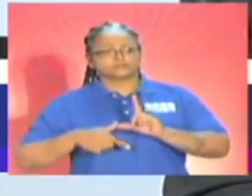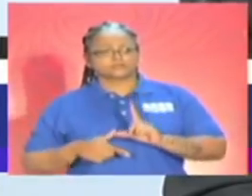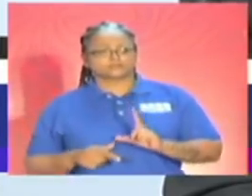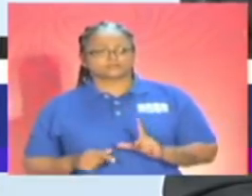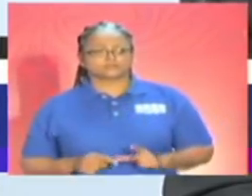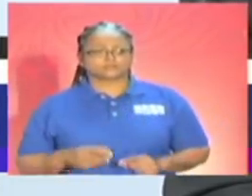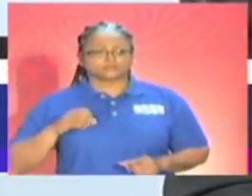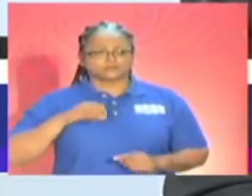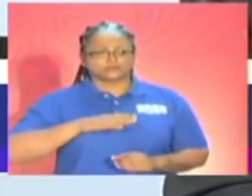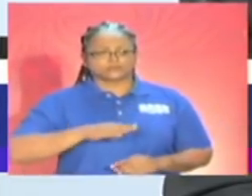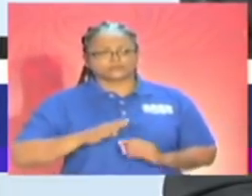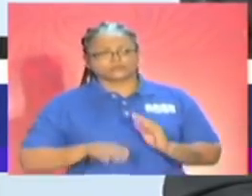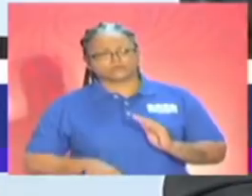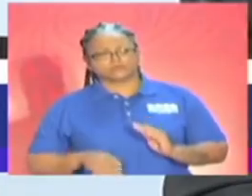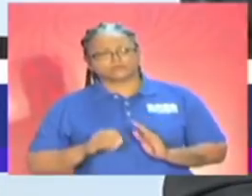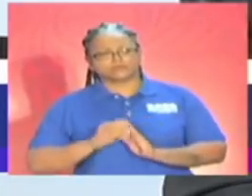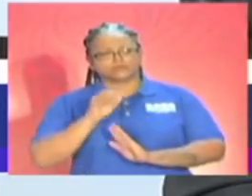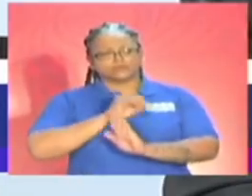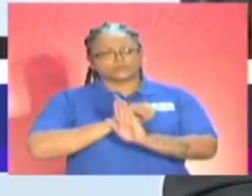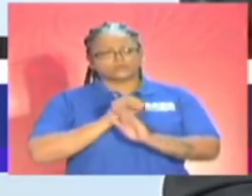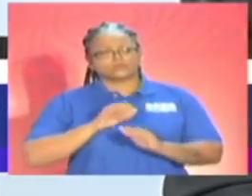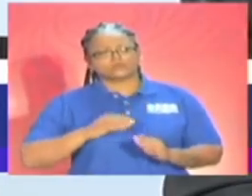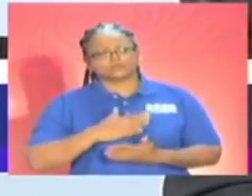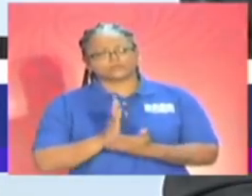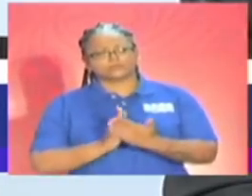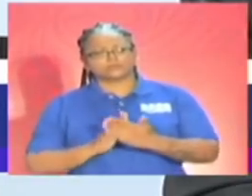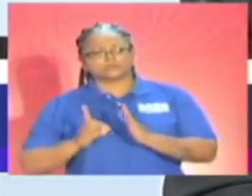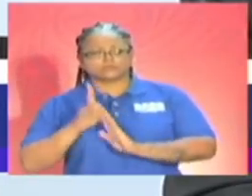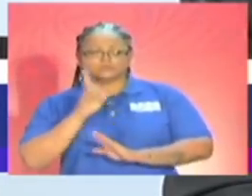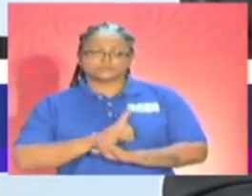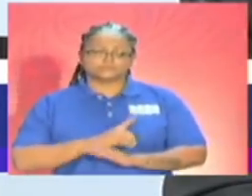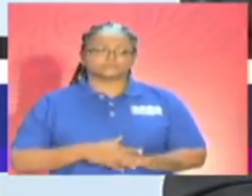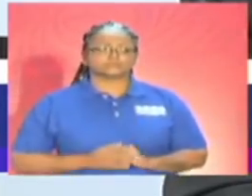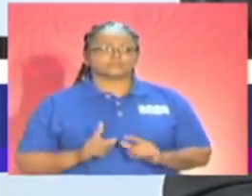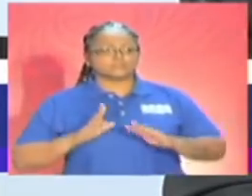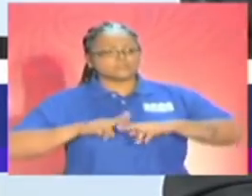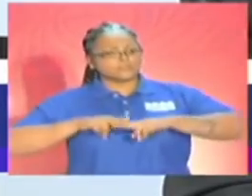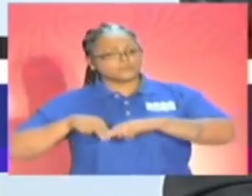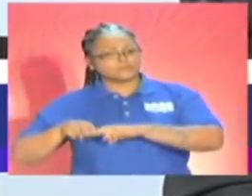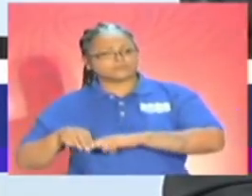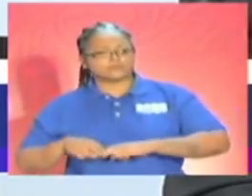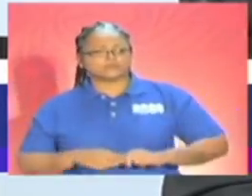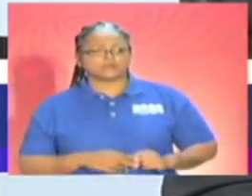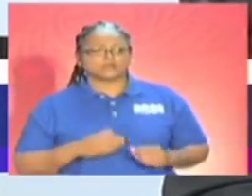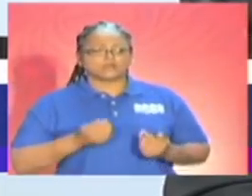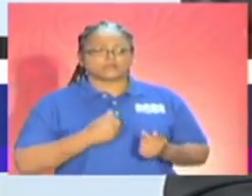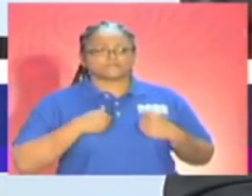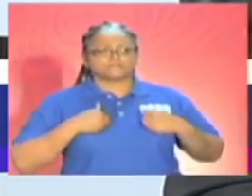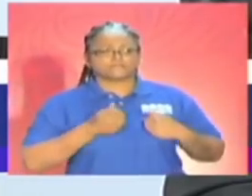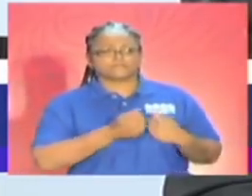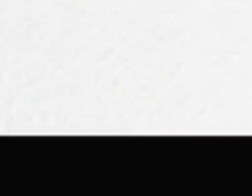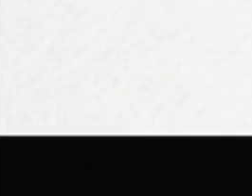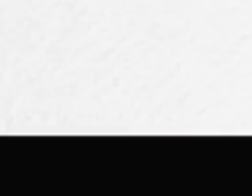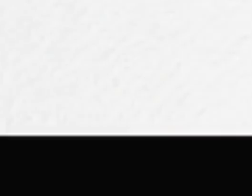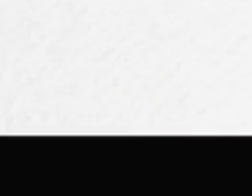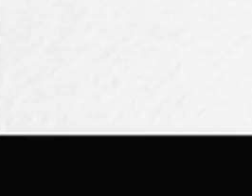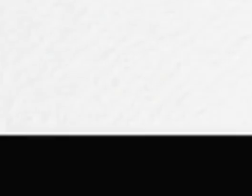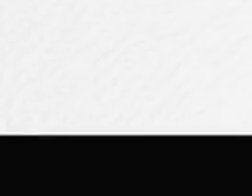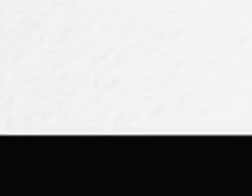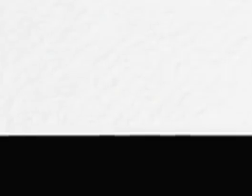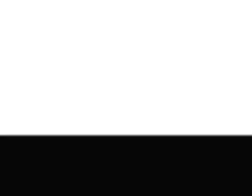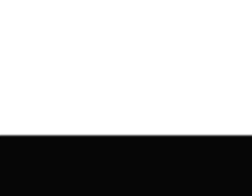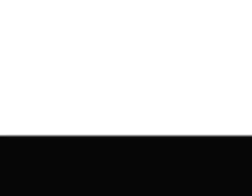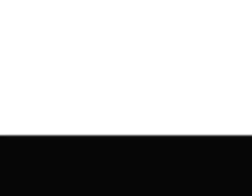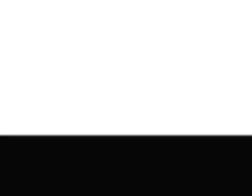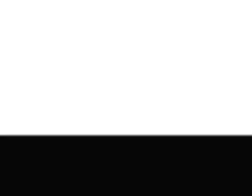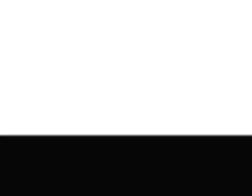end of November. So it varies depending on the type, depending on the batch, depending on the storage. Okay, so we could go to the third question, please.